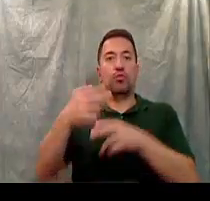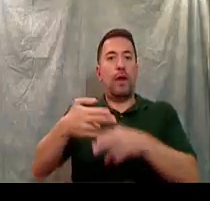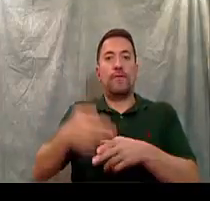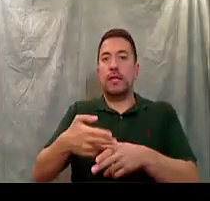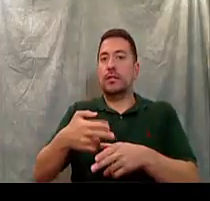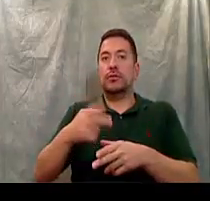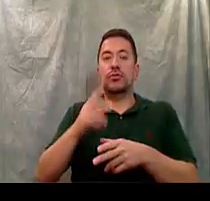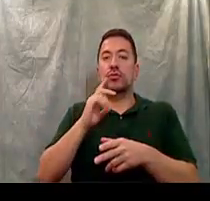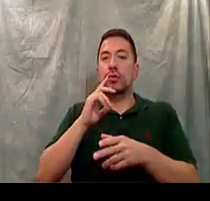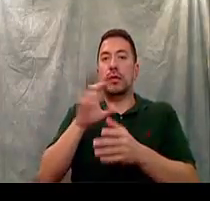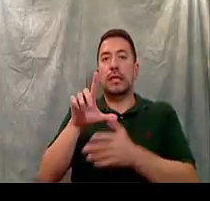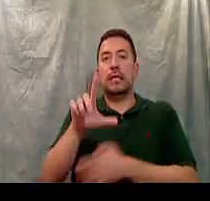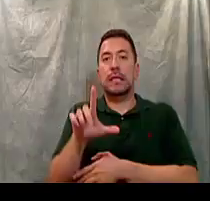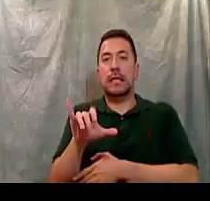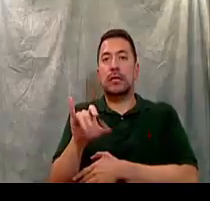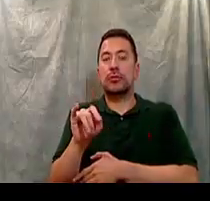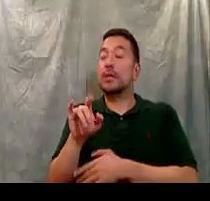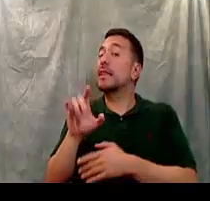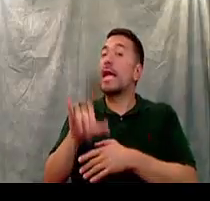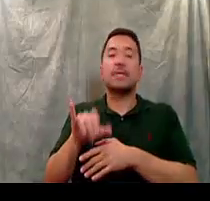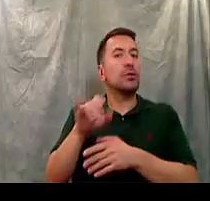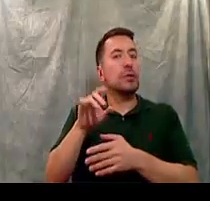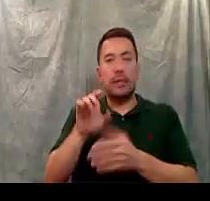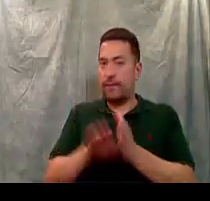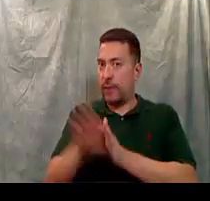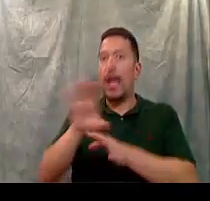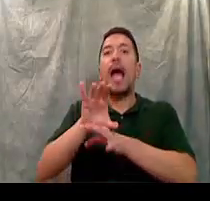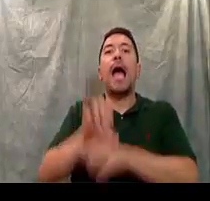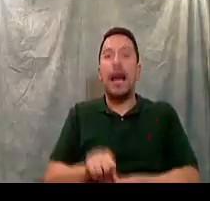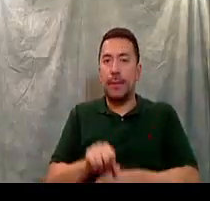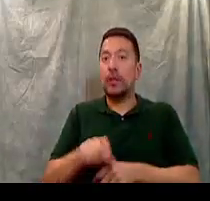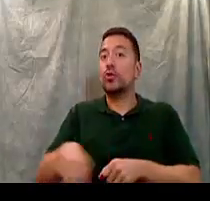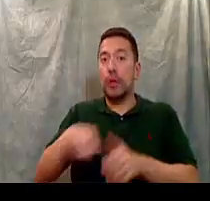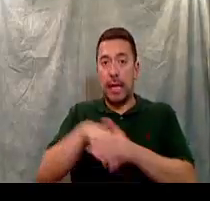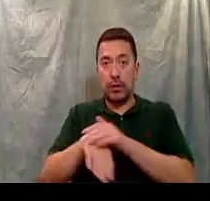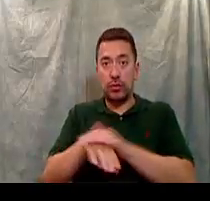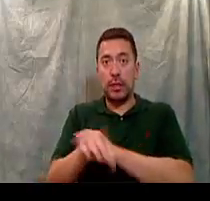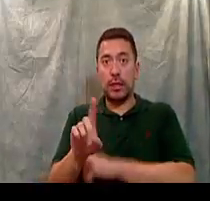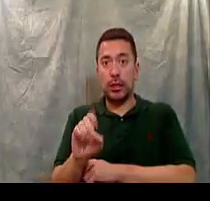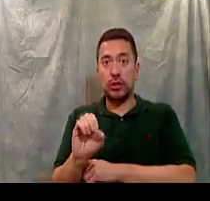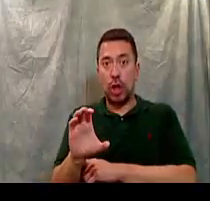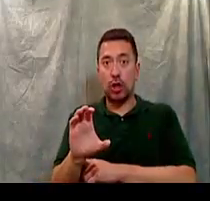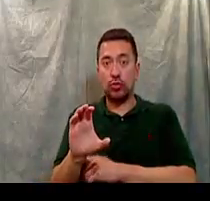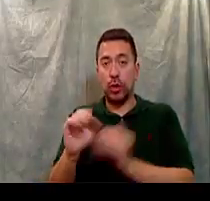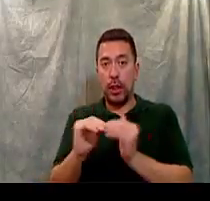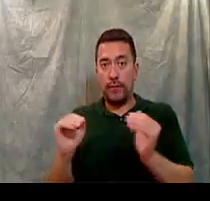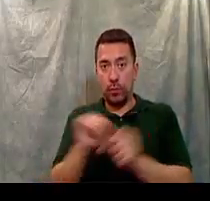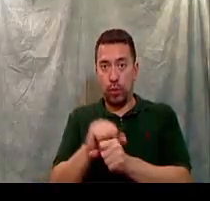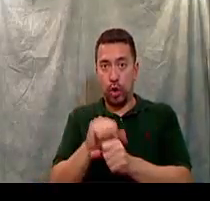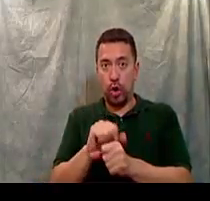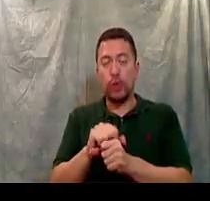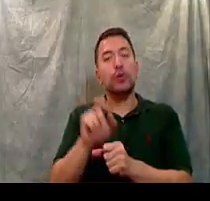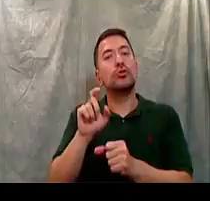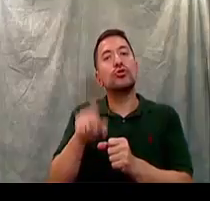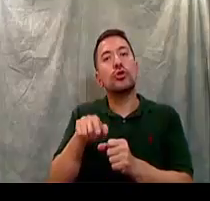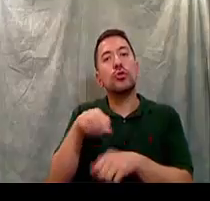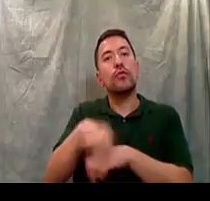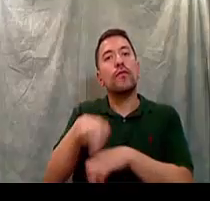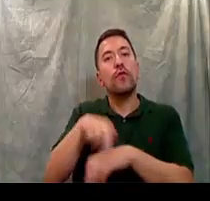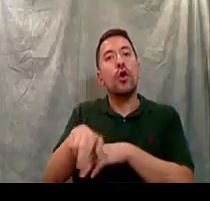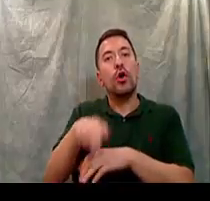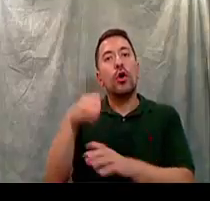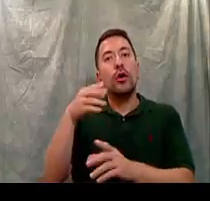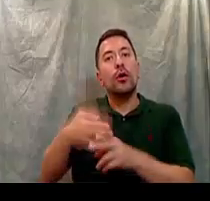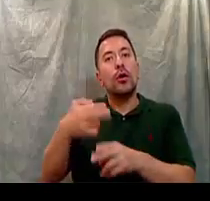an academic writer coming to this space of doctoral work is that you want to remember that you want to allude to literature, refer to